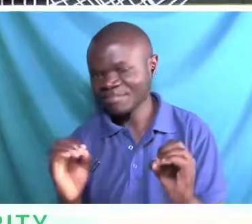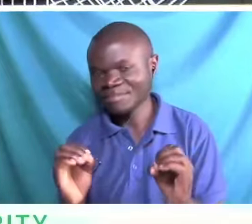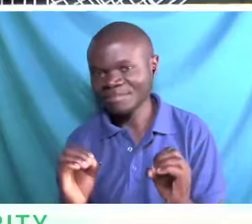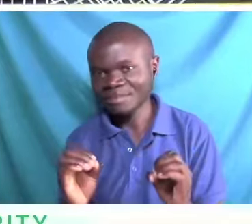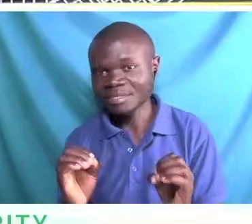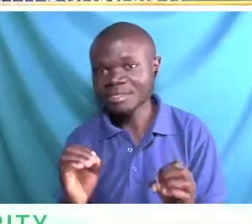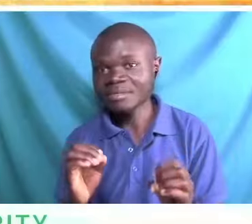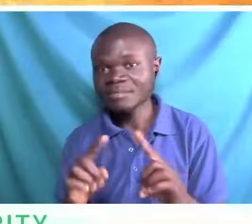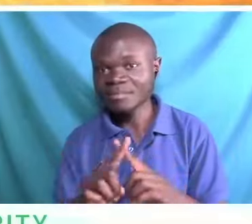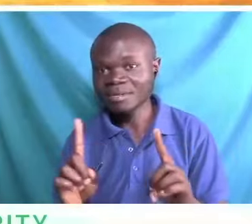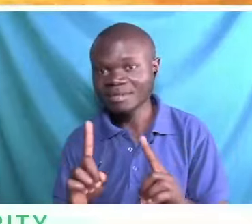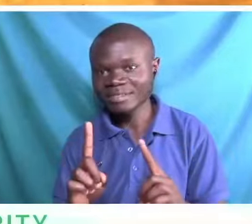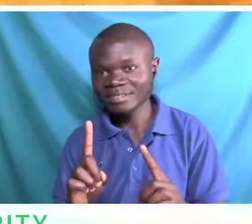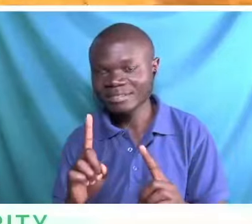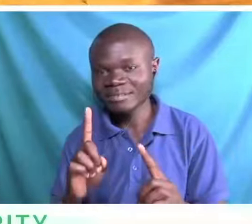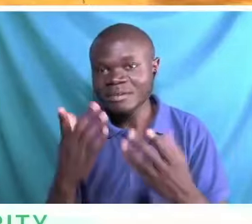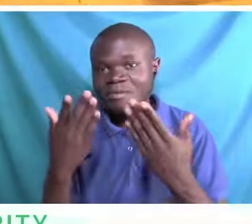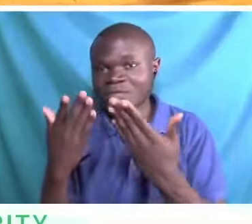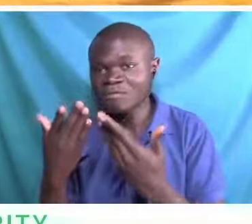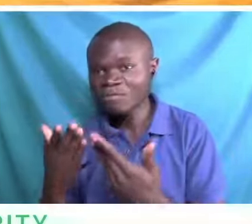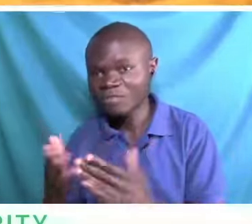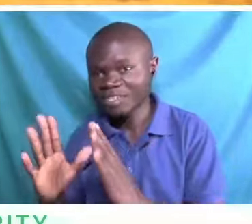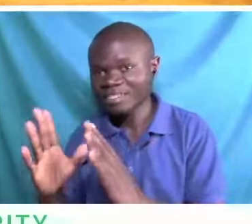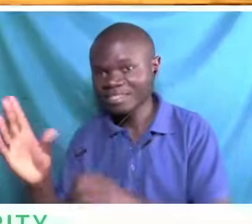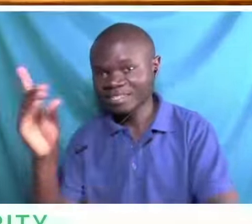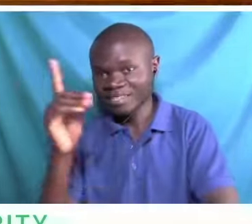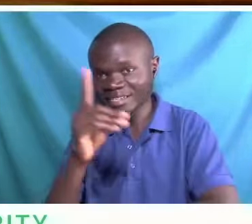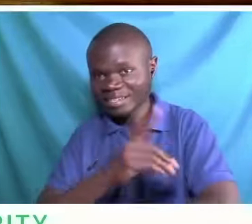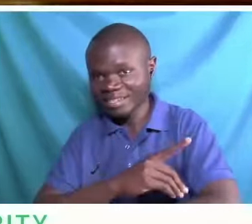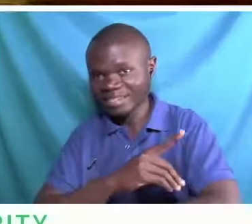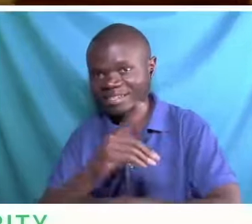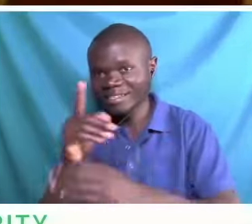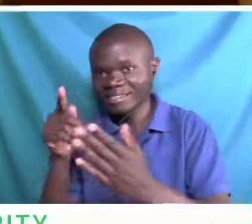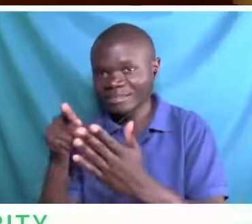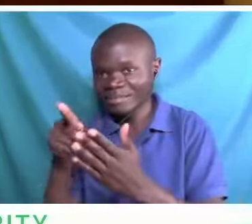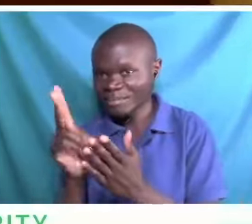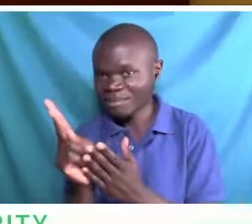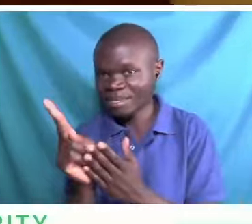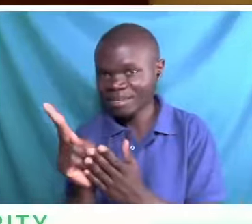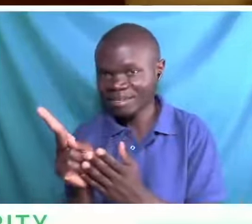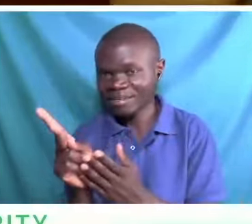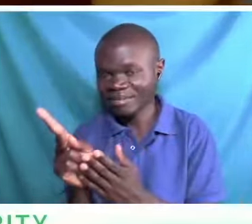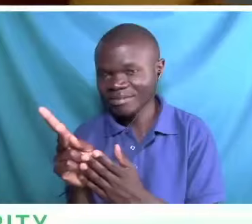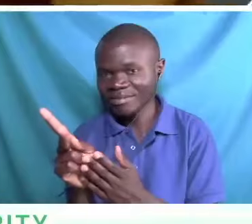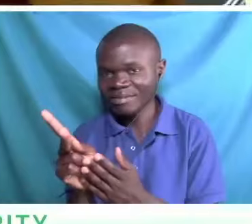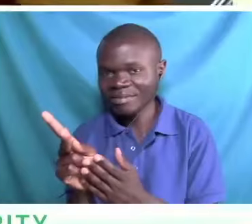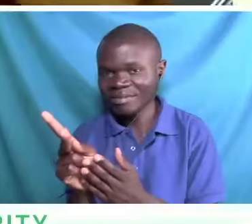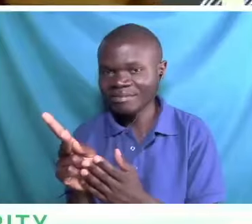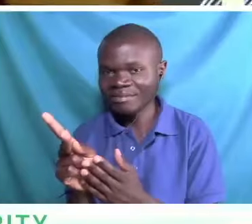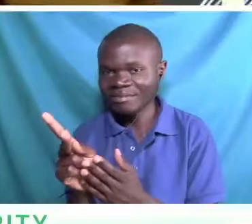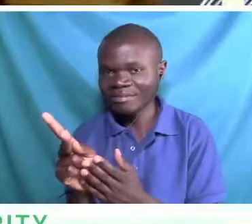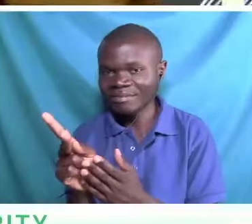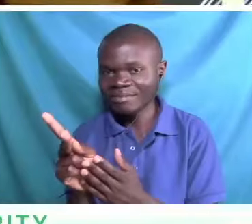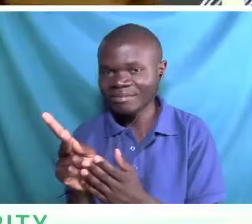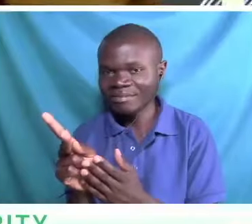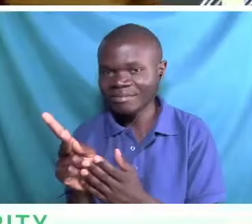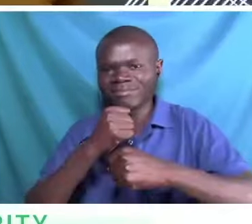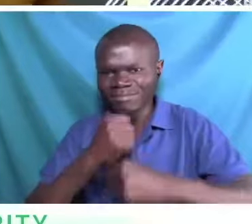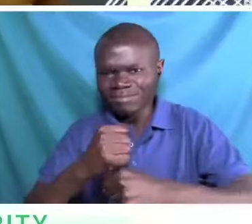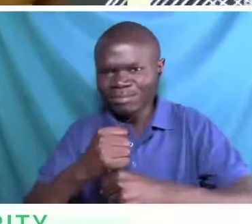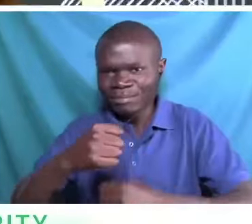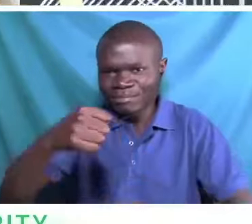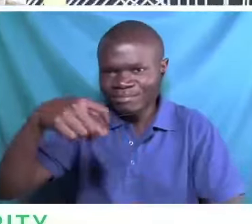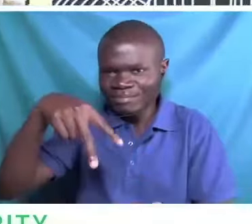But at the end of the day, out of the price that it paid, it now stands as a big eucalyptus tree. Carpenters are